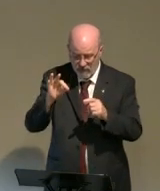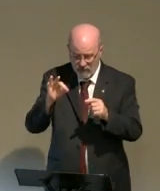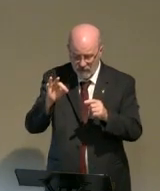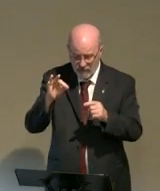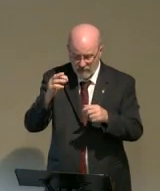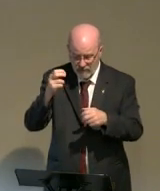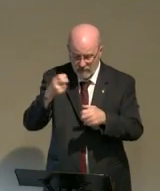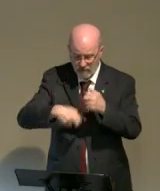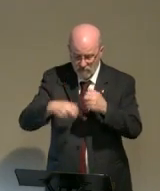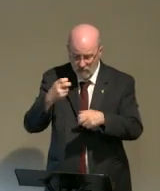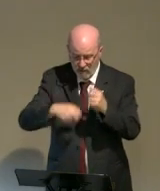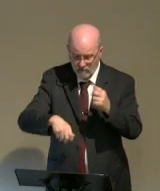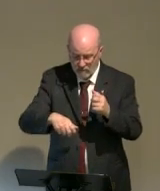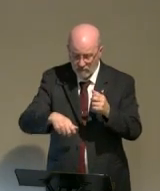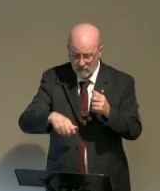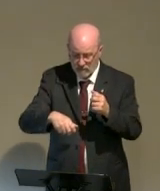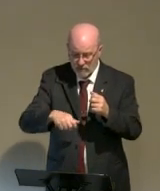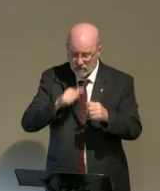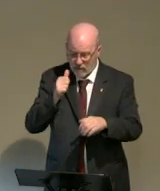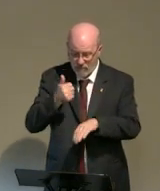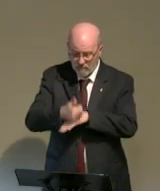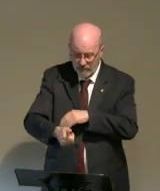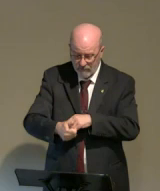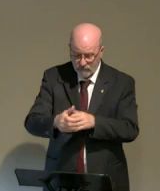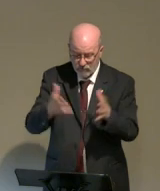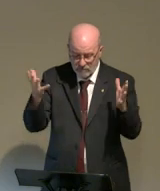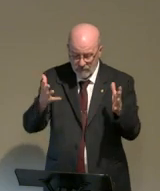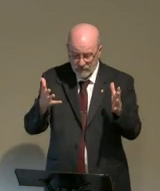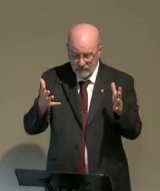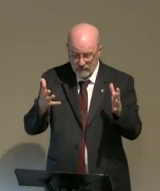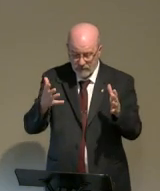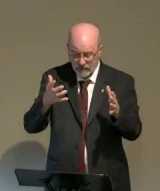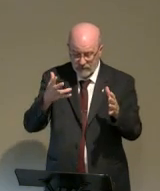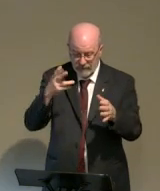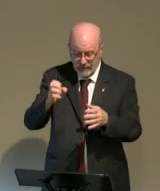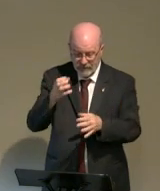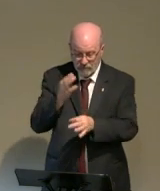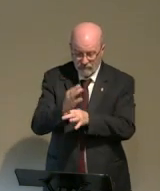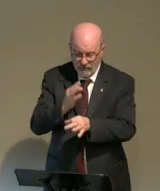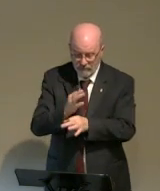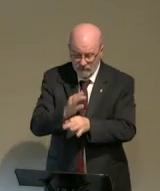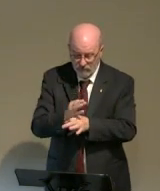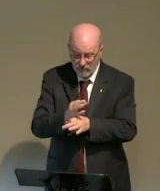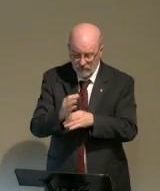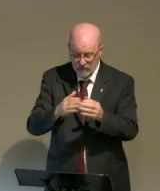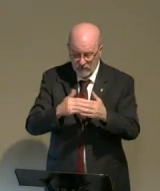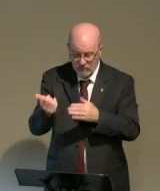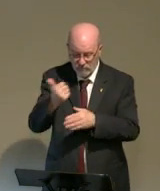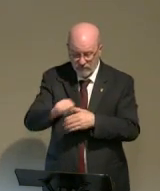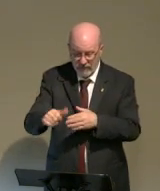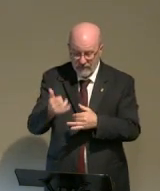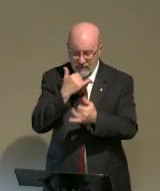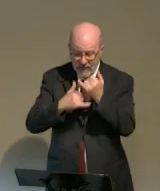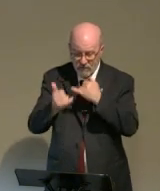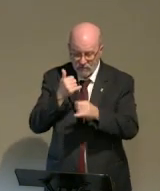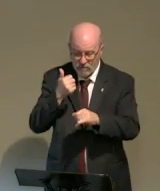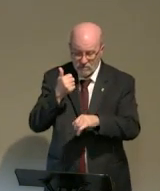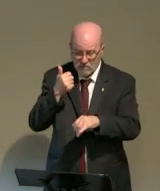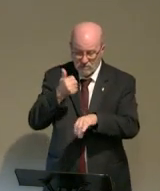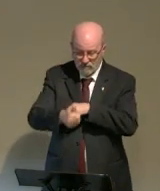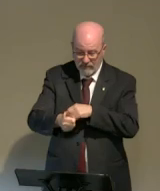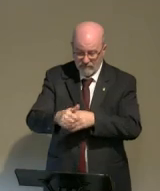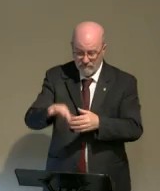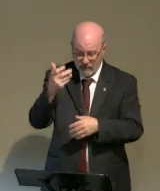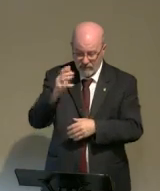they could find none occasion nor fault, for as much as he was faithful, neither was there any error or